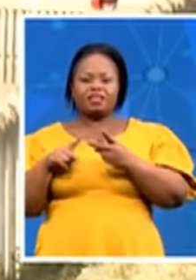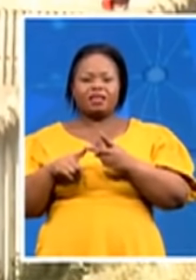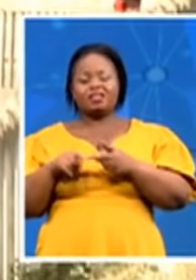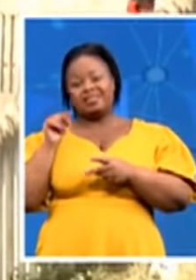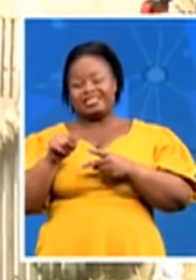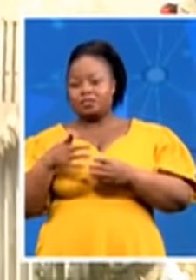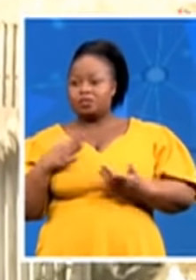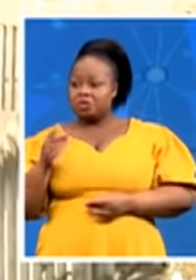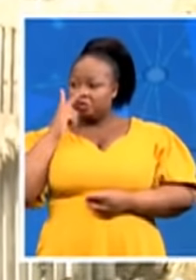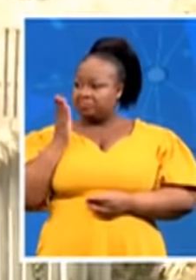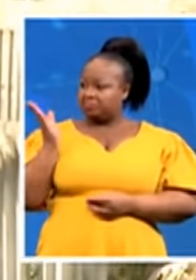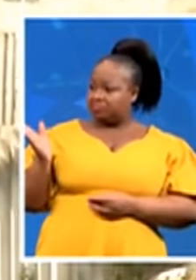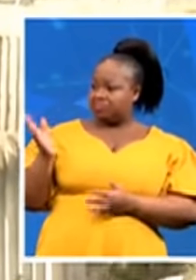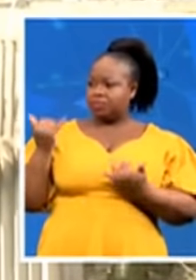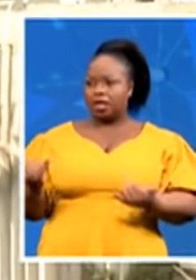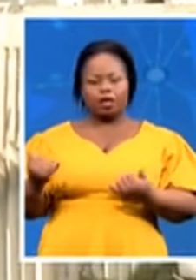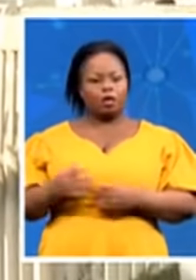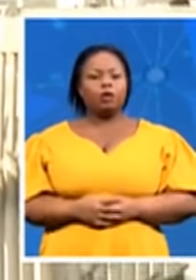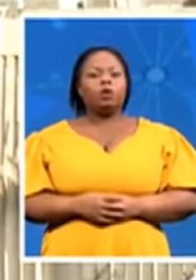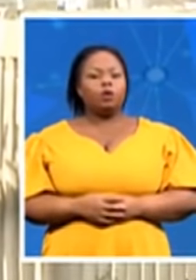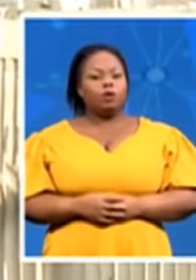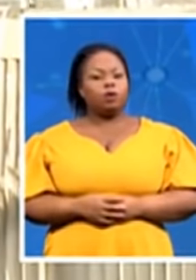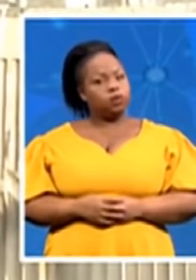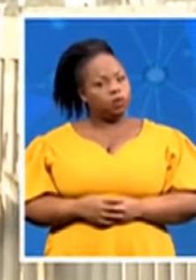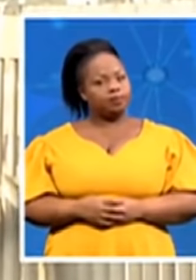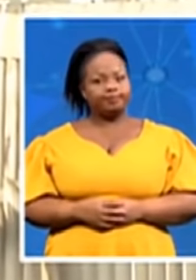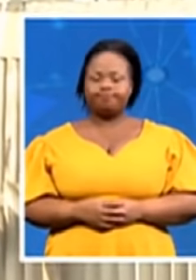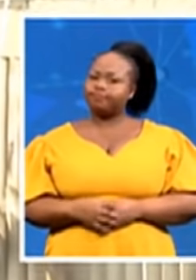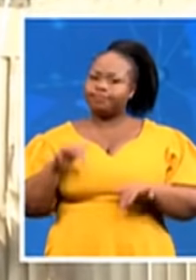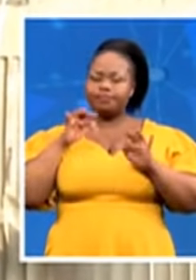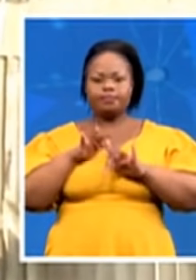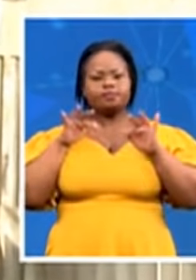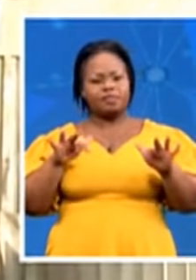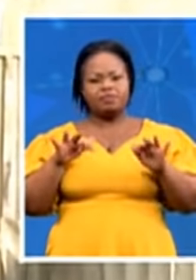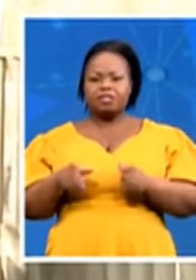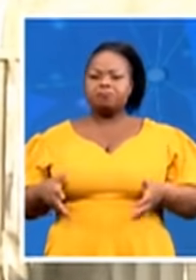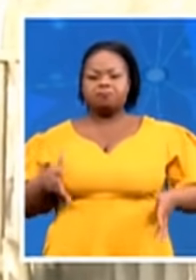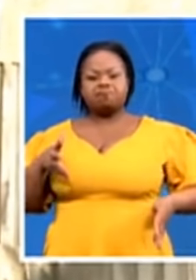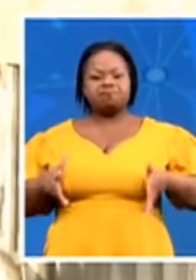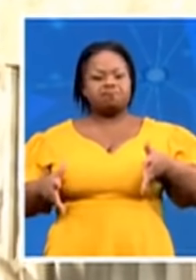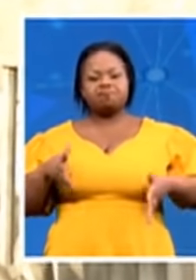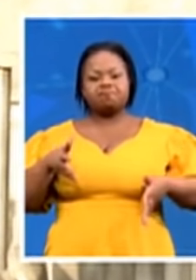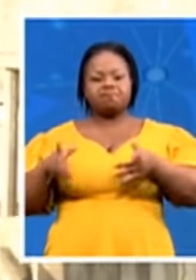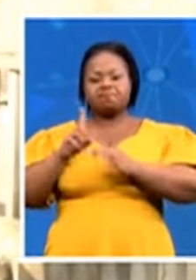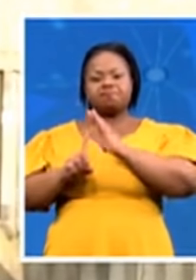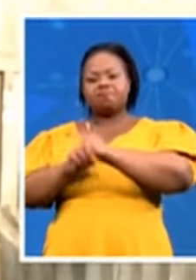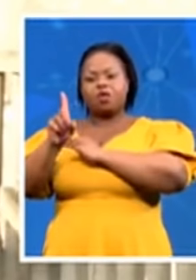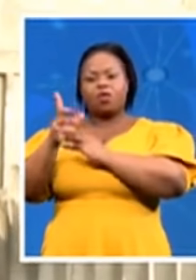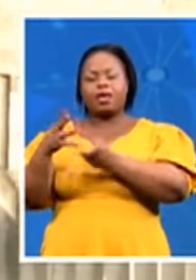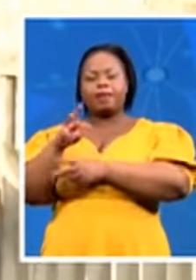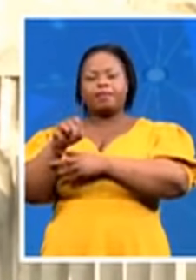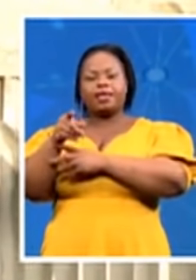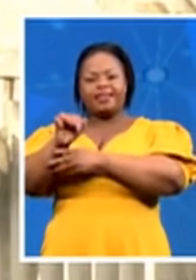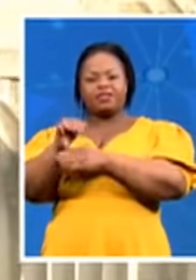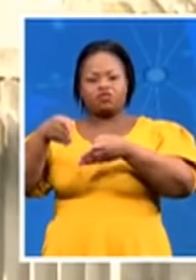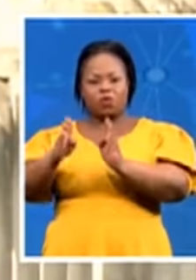just going to walk out of shot, is people making their way to Umgeni Road, where several of the major warehouses in the